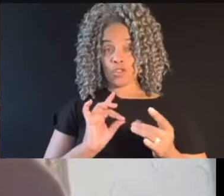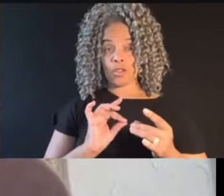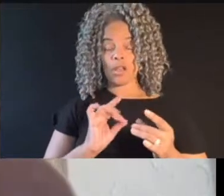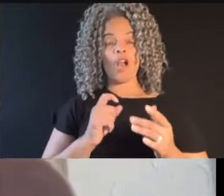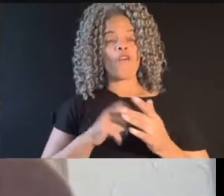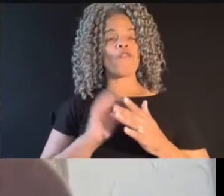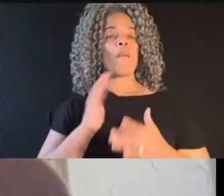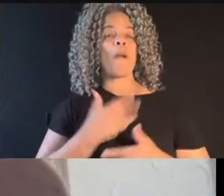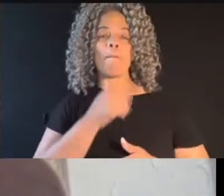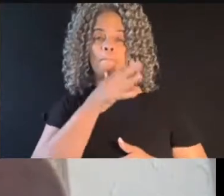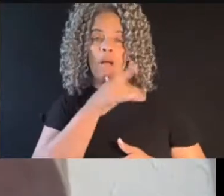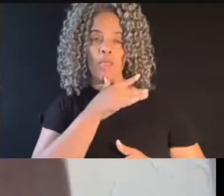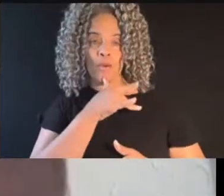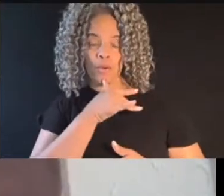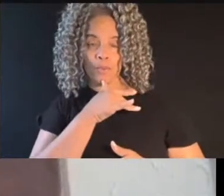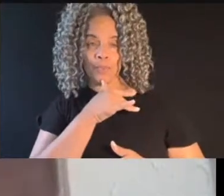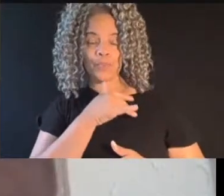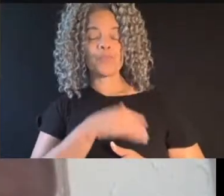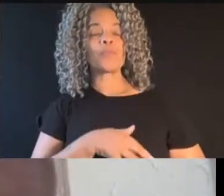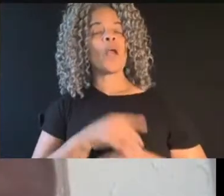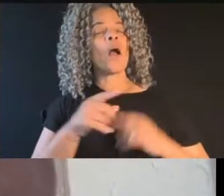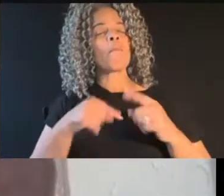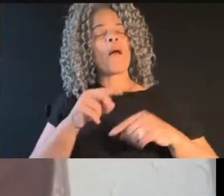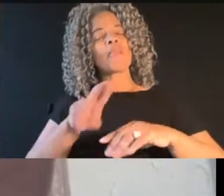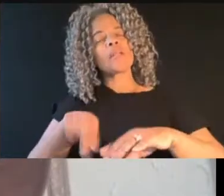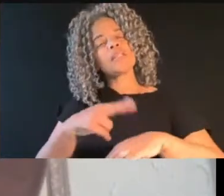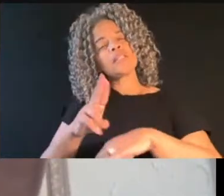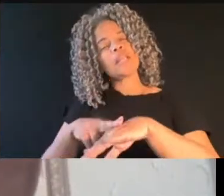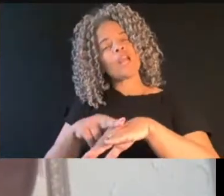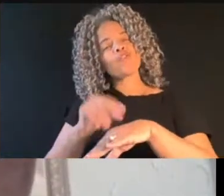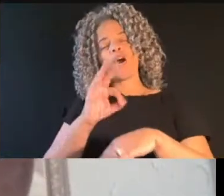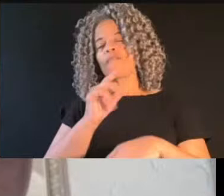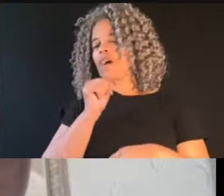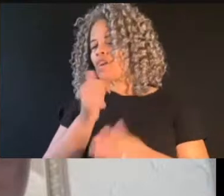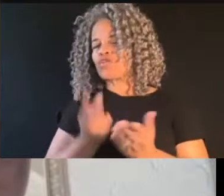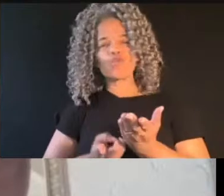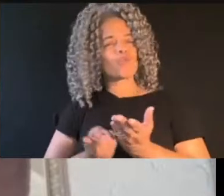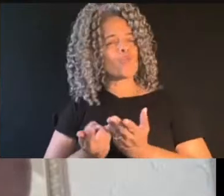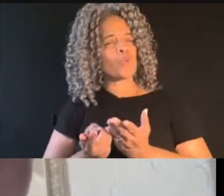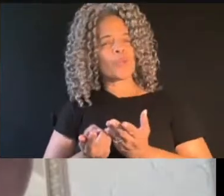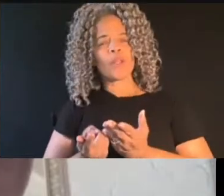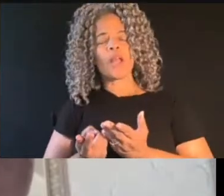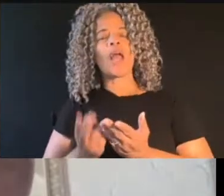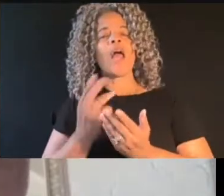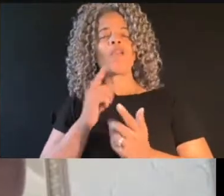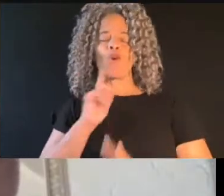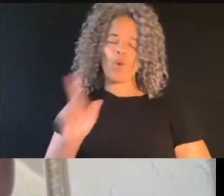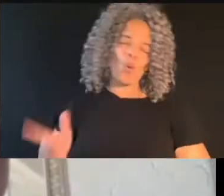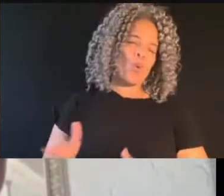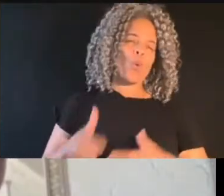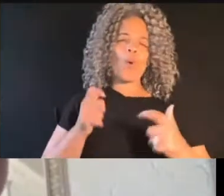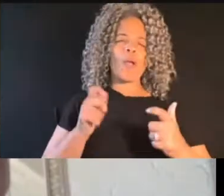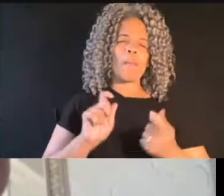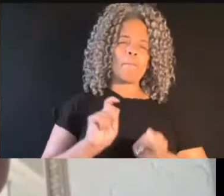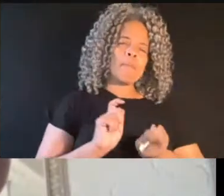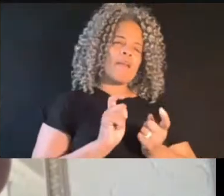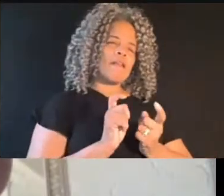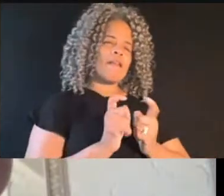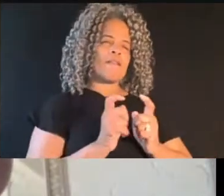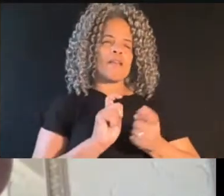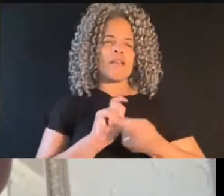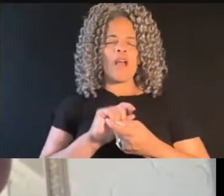our mother about the nature of untruths and the quick pivots of